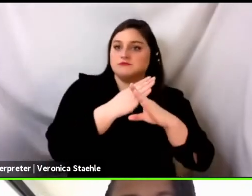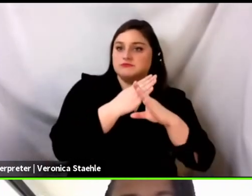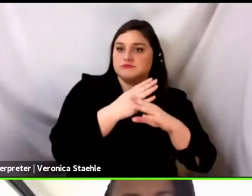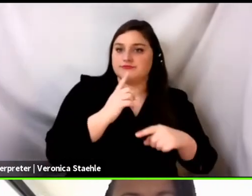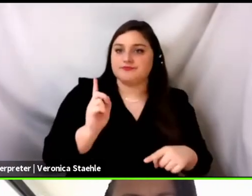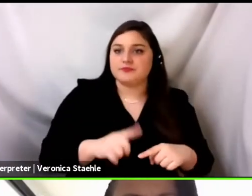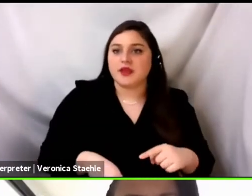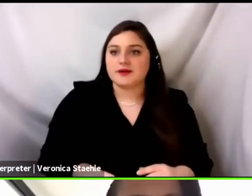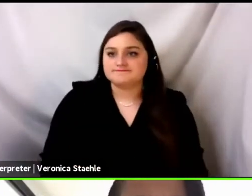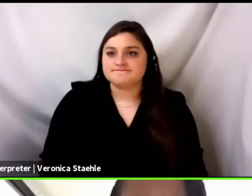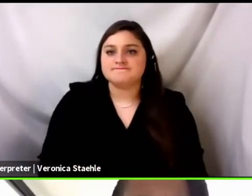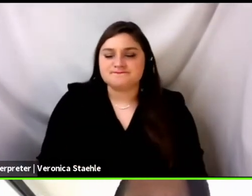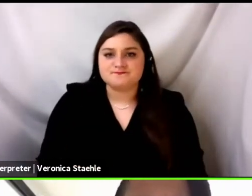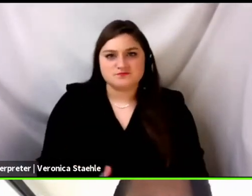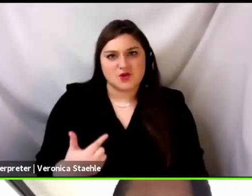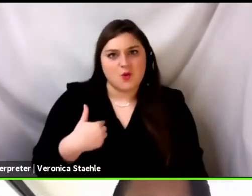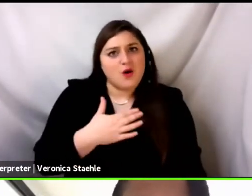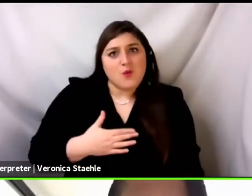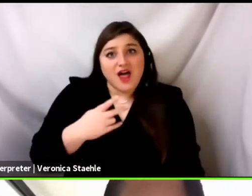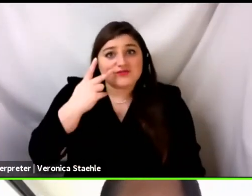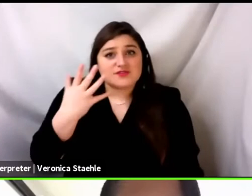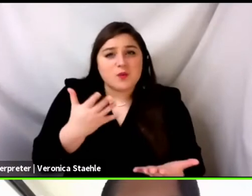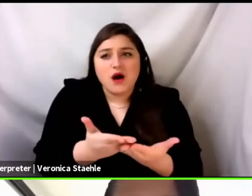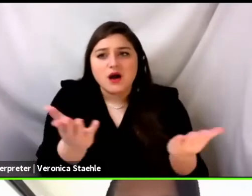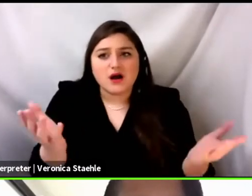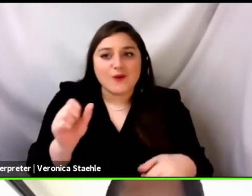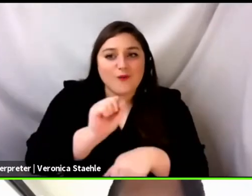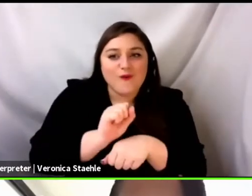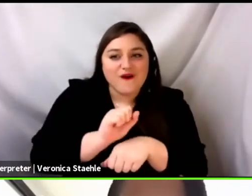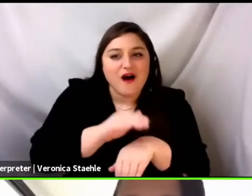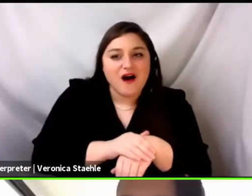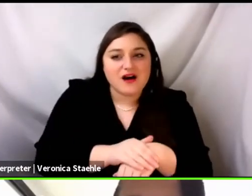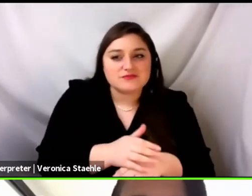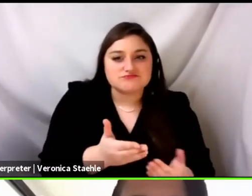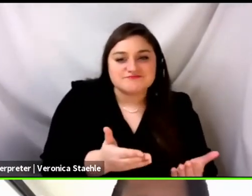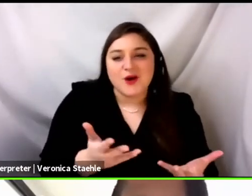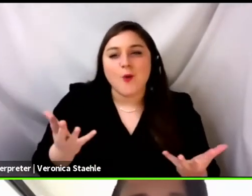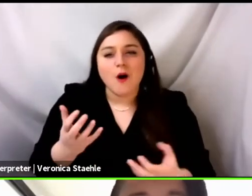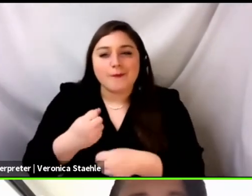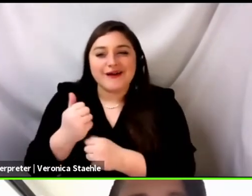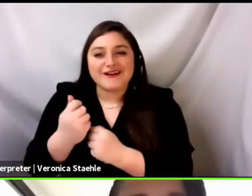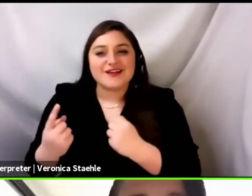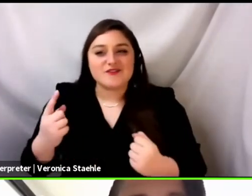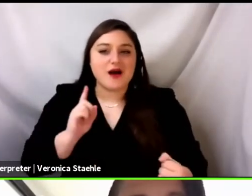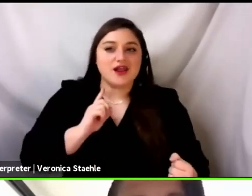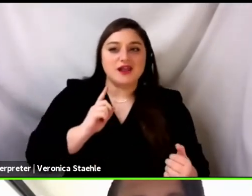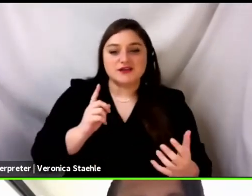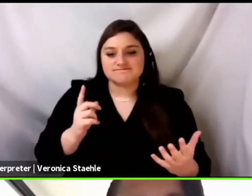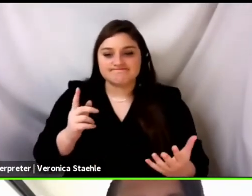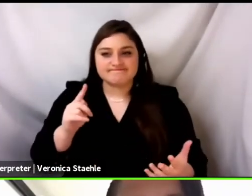And yeah, to see what people are working on and like what makes everyone tick amidst all of this.